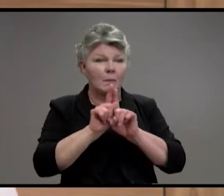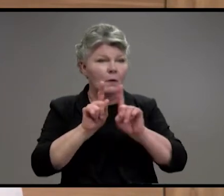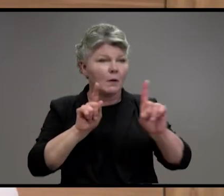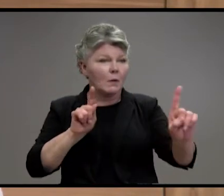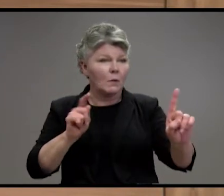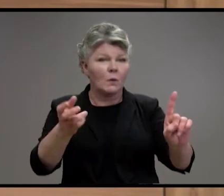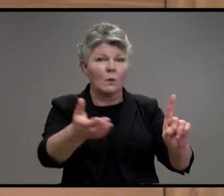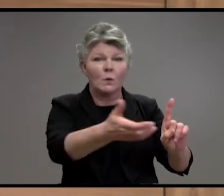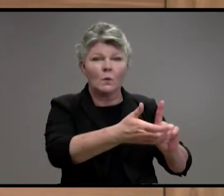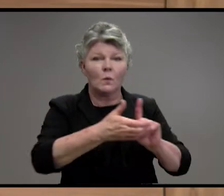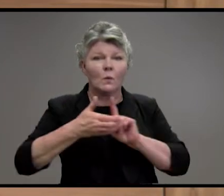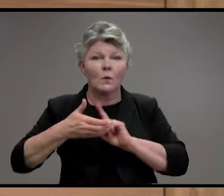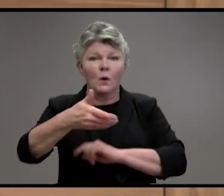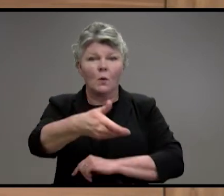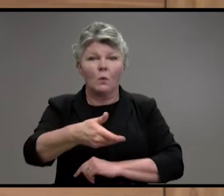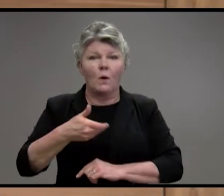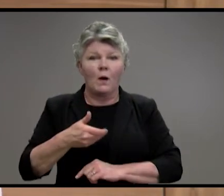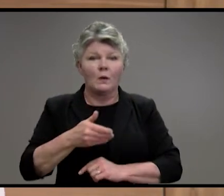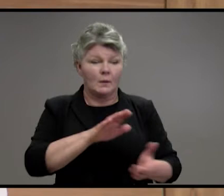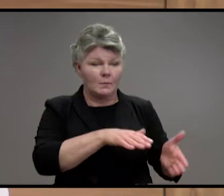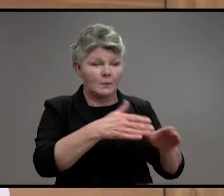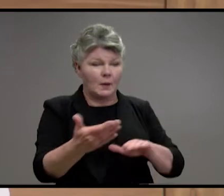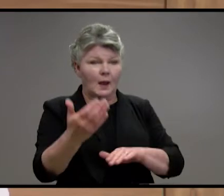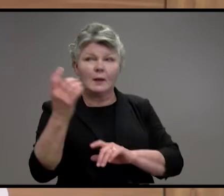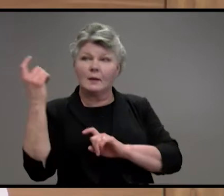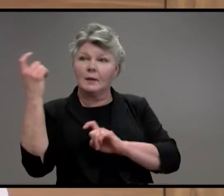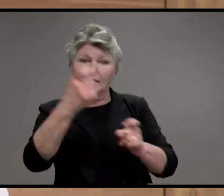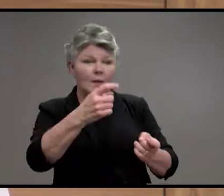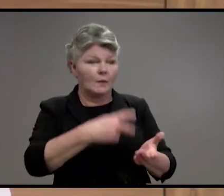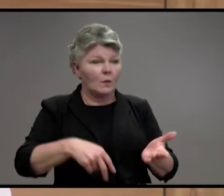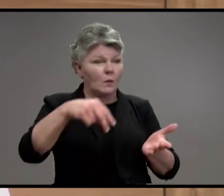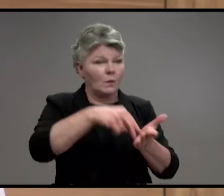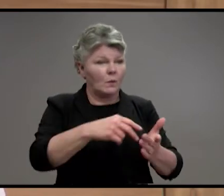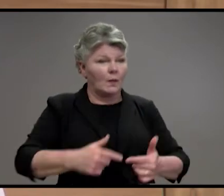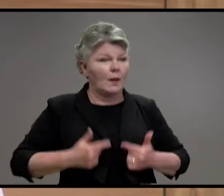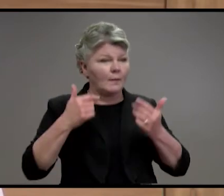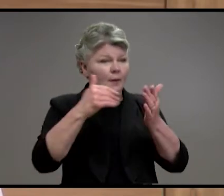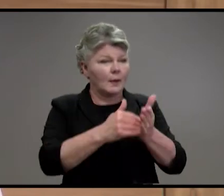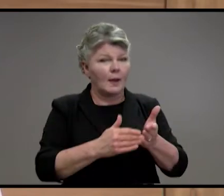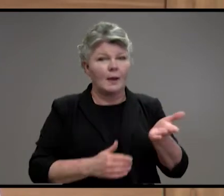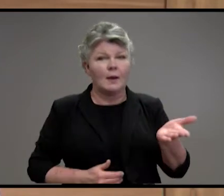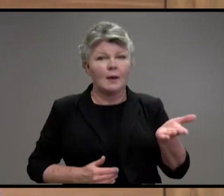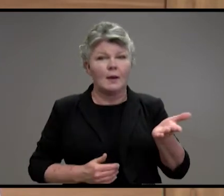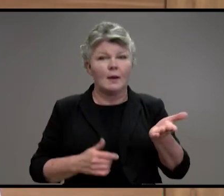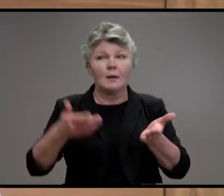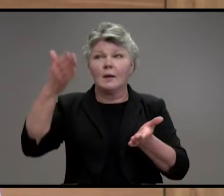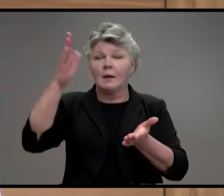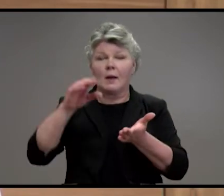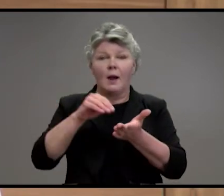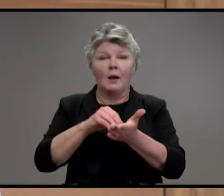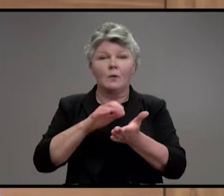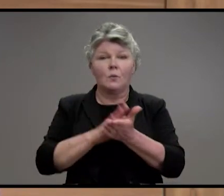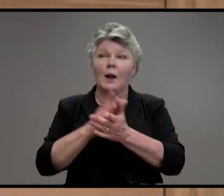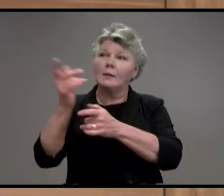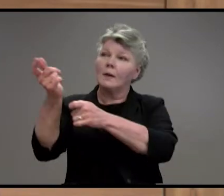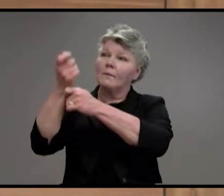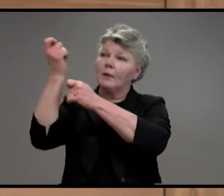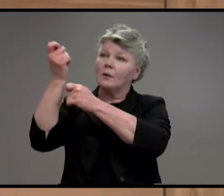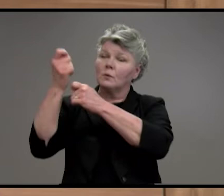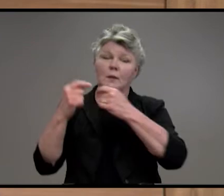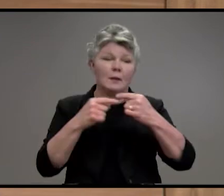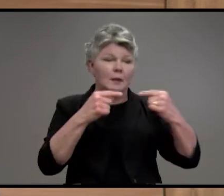is the one who raises the dead and gives them life. God writes victory where his enemies had written